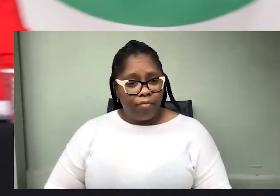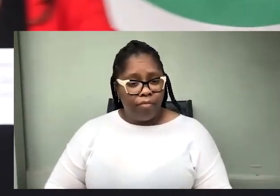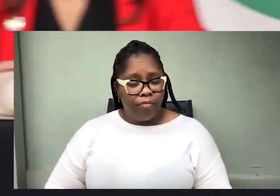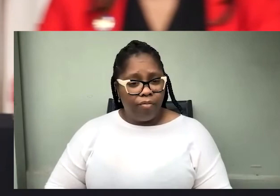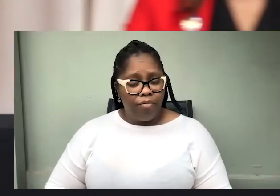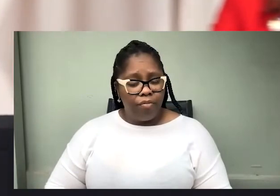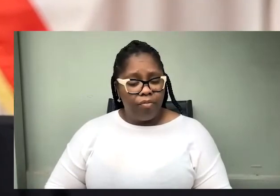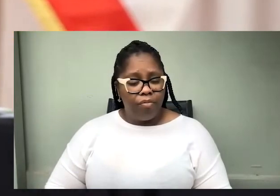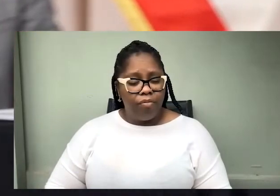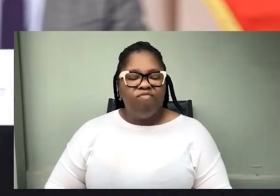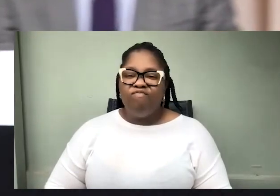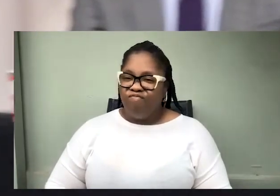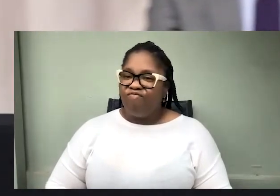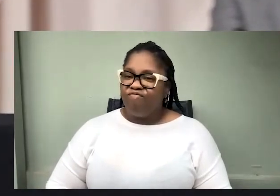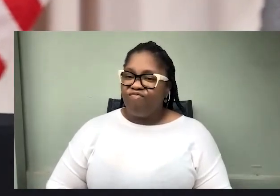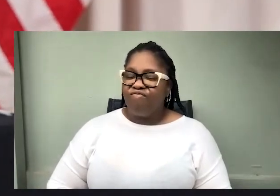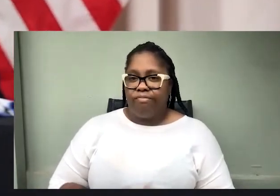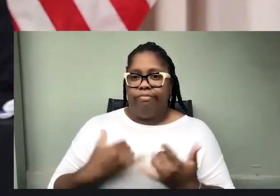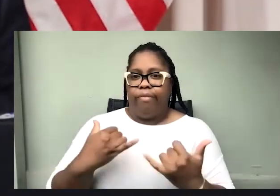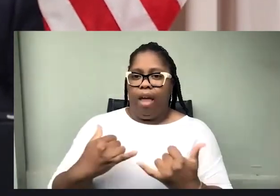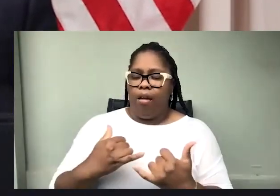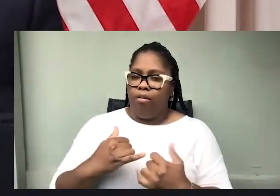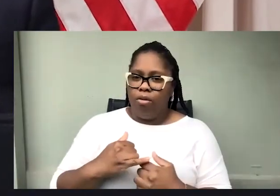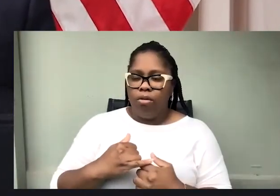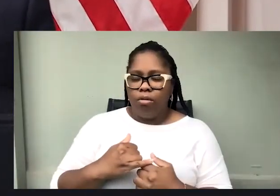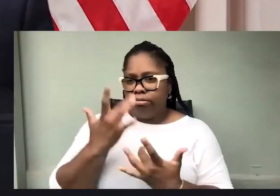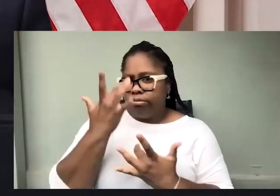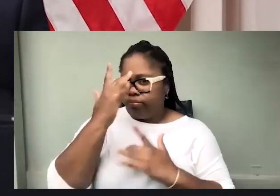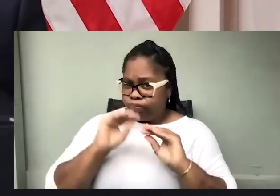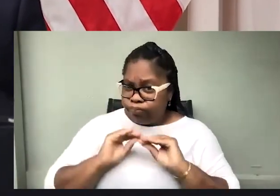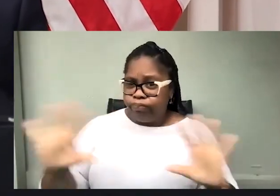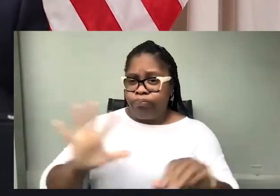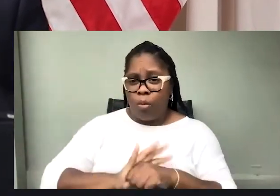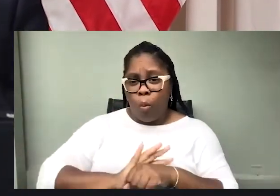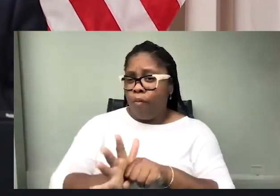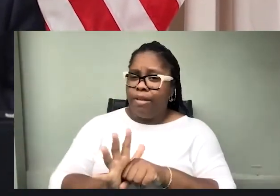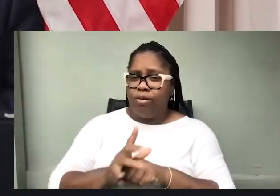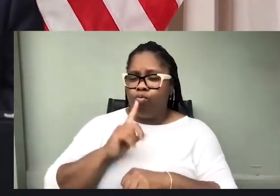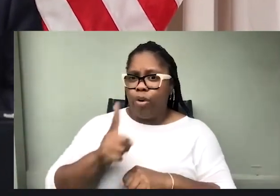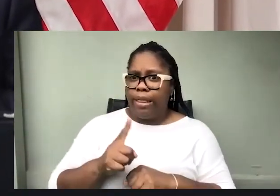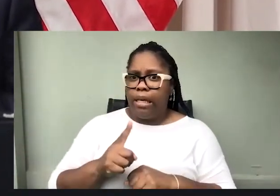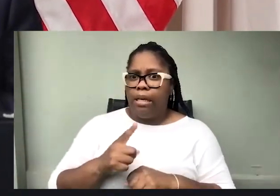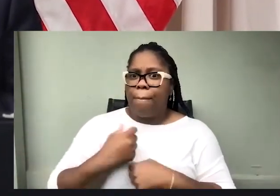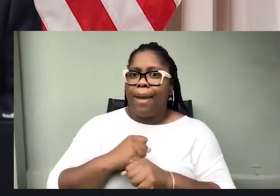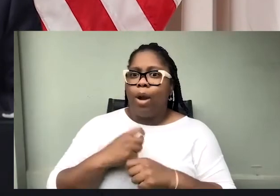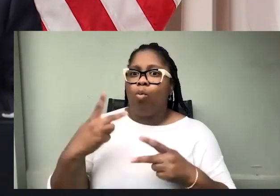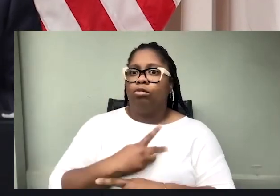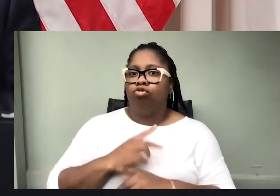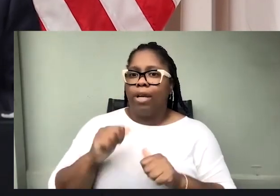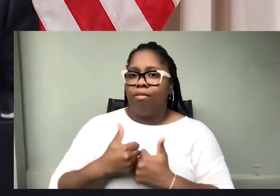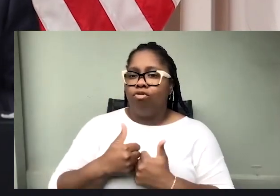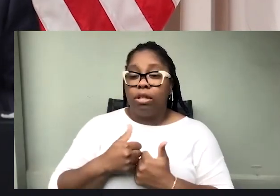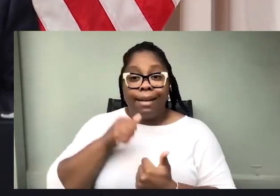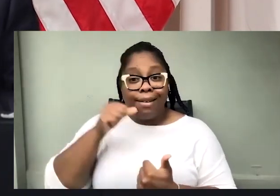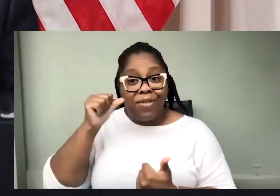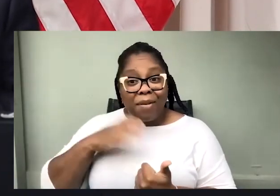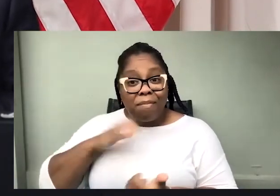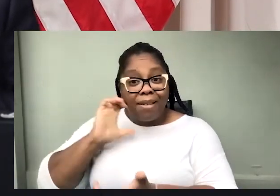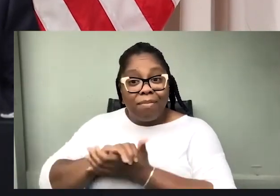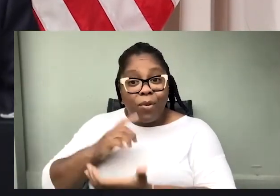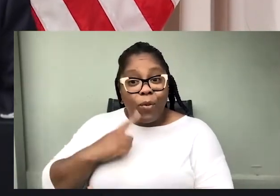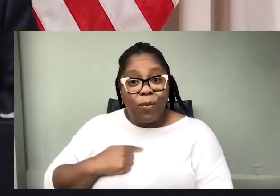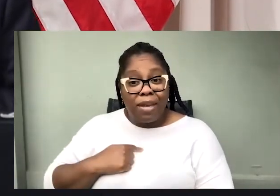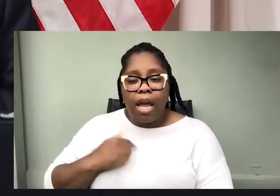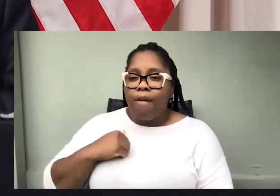Of course, the pandemic has exacerbated all these challenges. I just learned yesterday from my spouse that we have